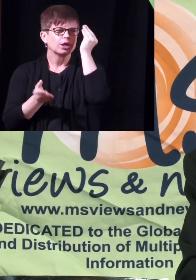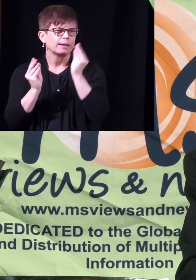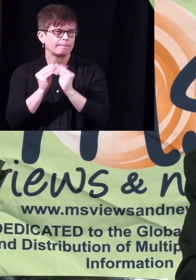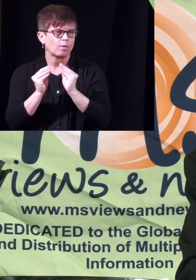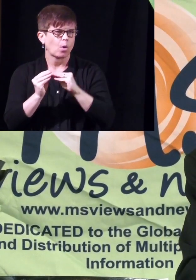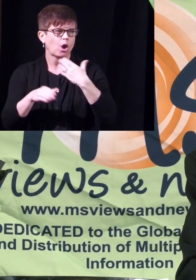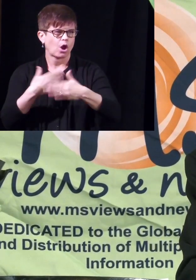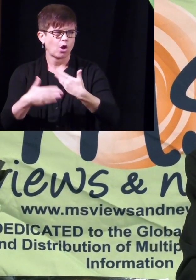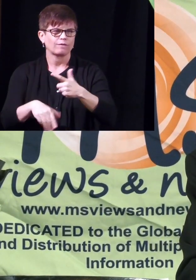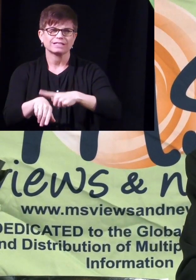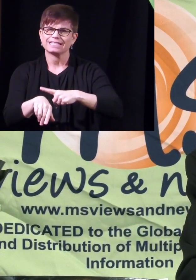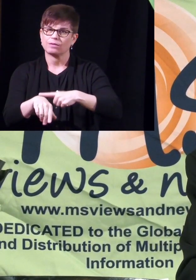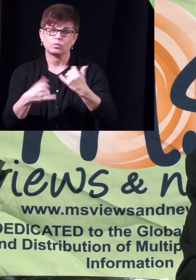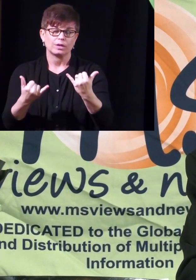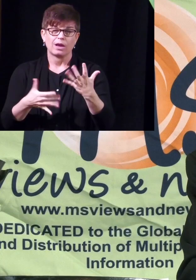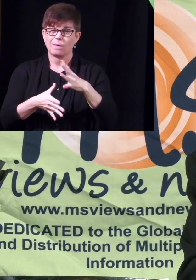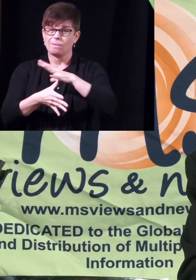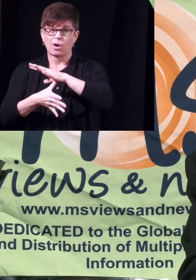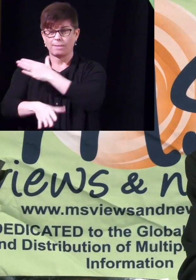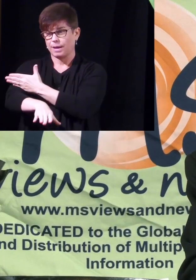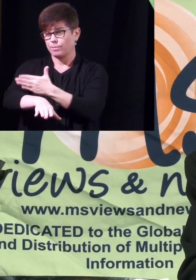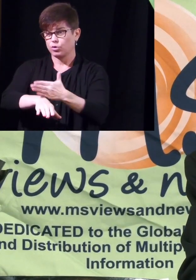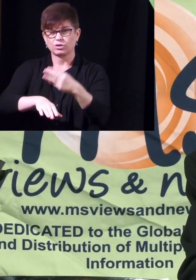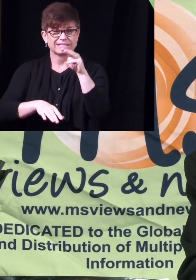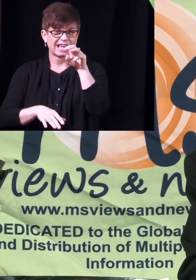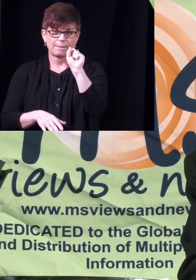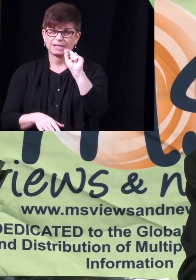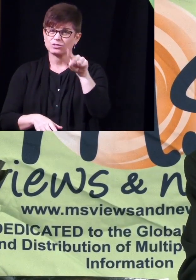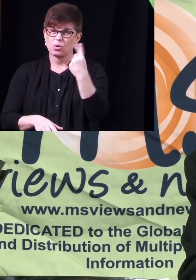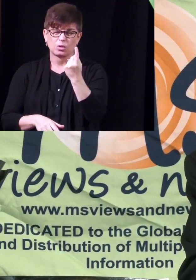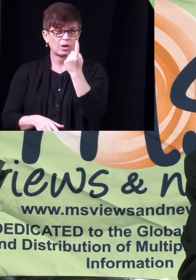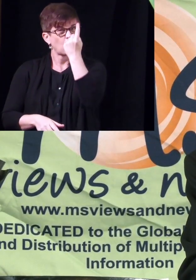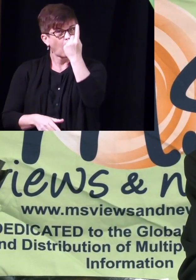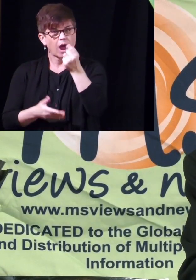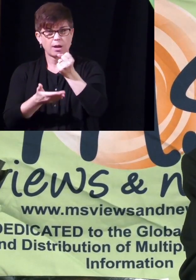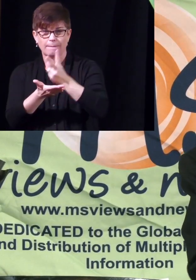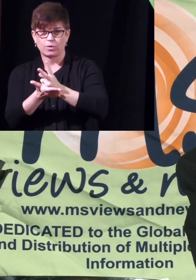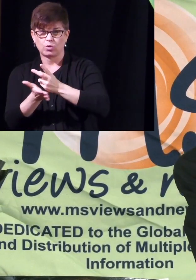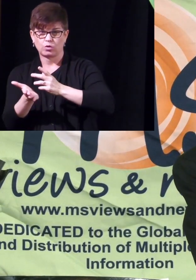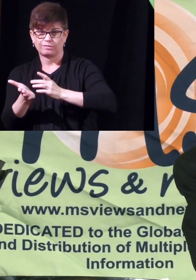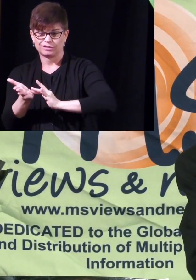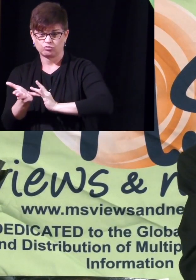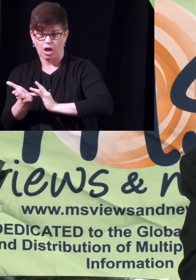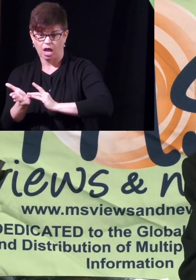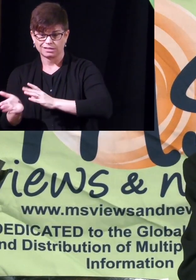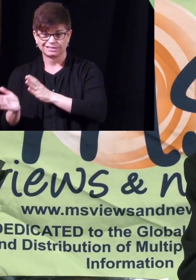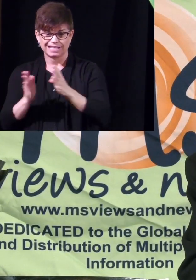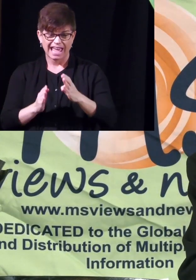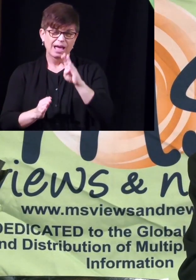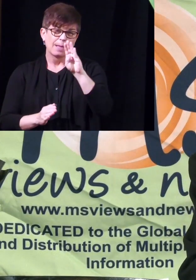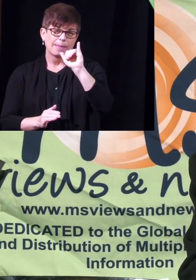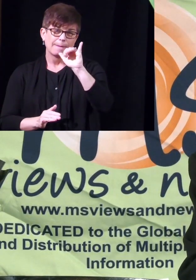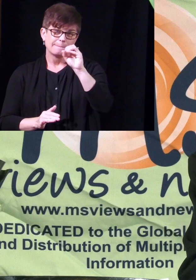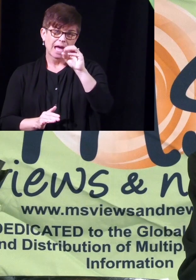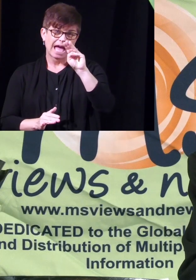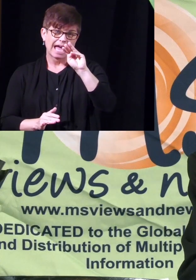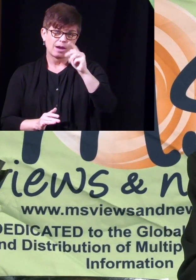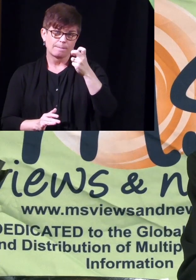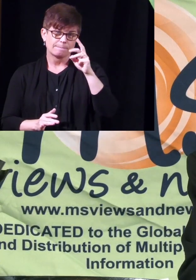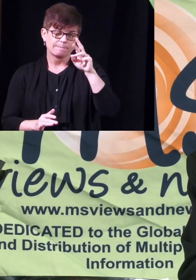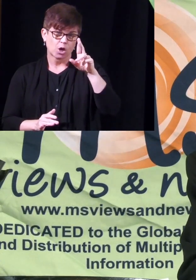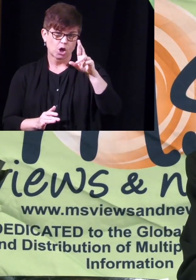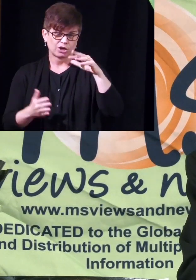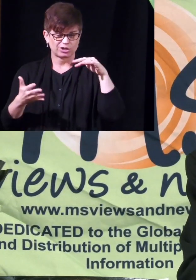MS. But for primary progressive MS right now, we only have one approved drug. Even the biomarker test that I spoke to you about, we're